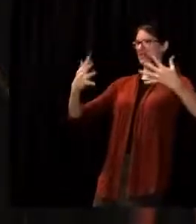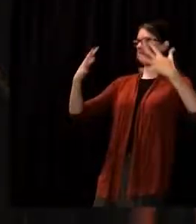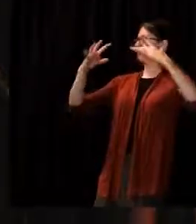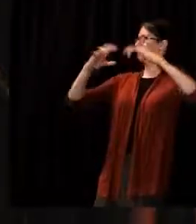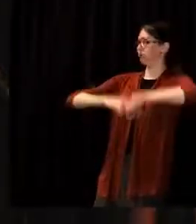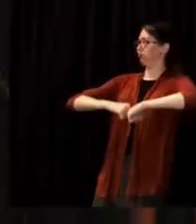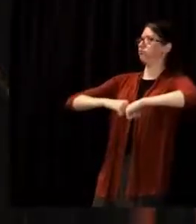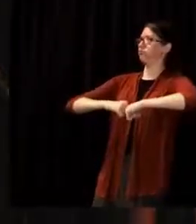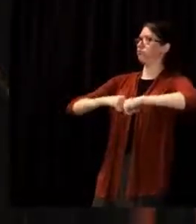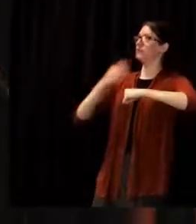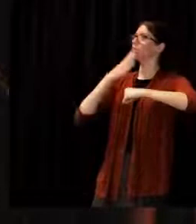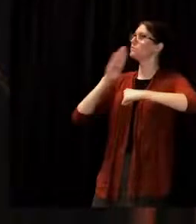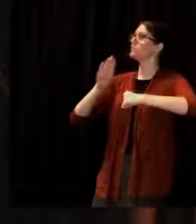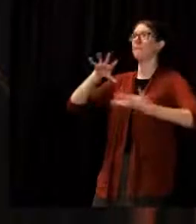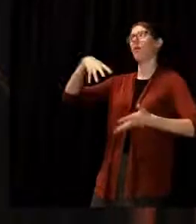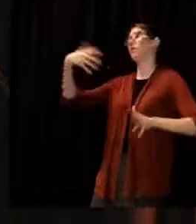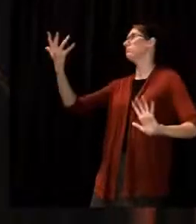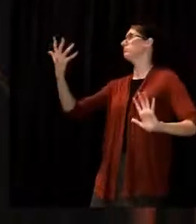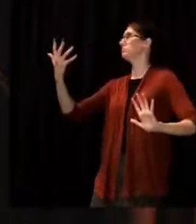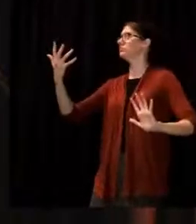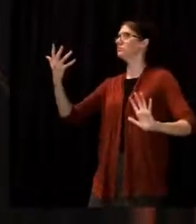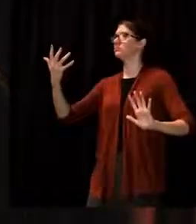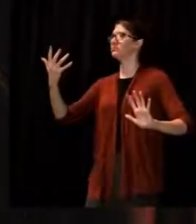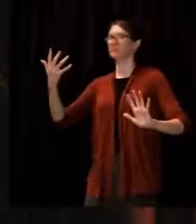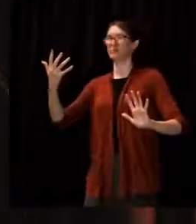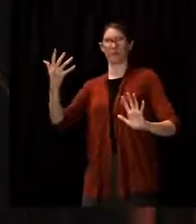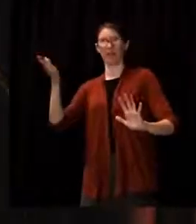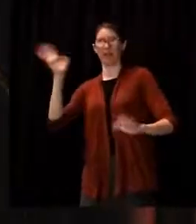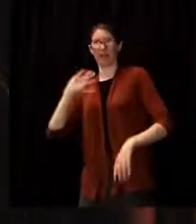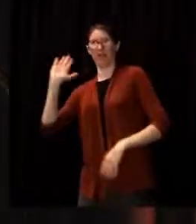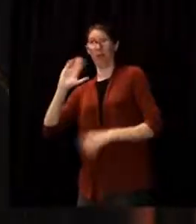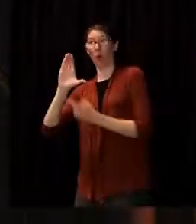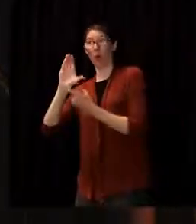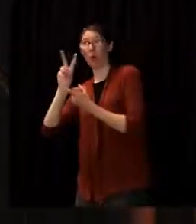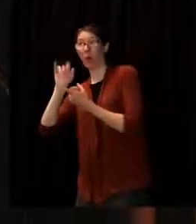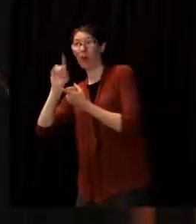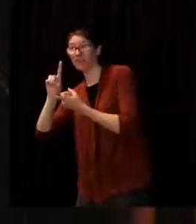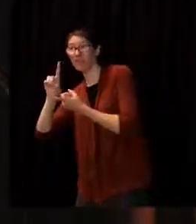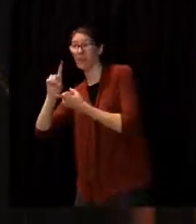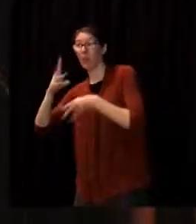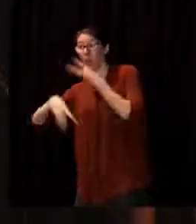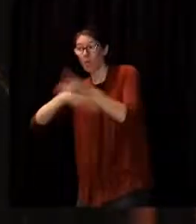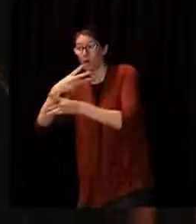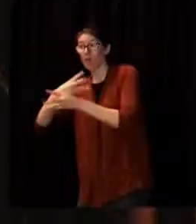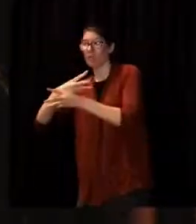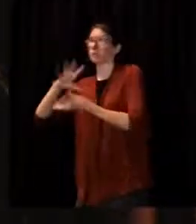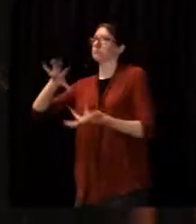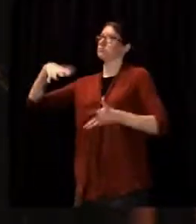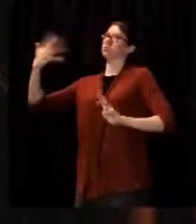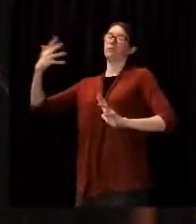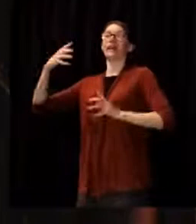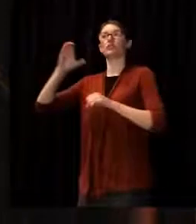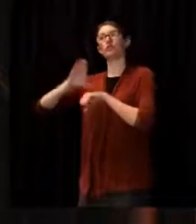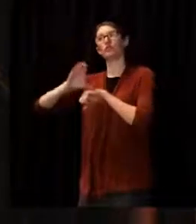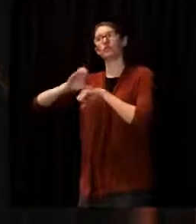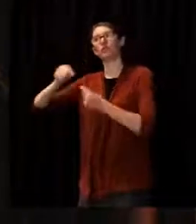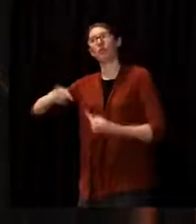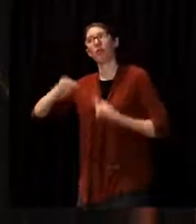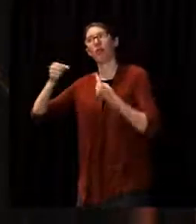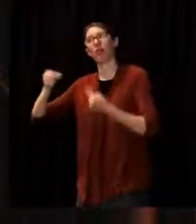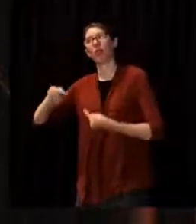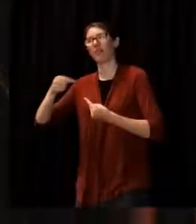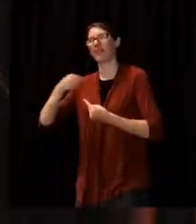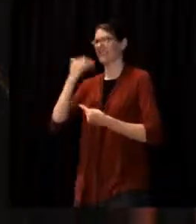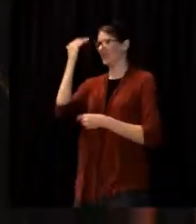in disarray. Well, the world was in disarray, but the church was also struggling there too. And I knew something. If